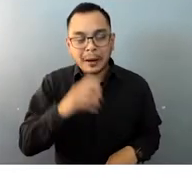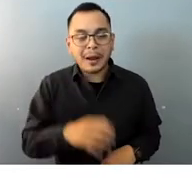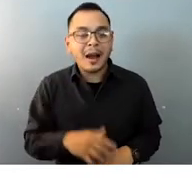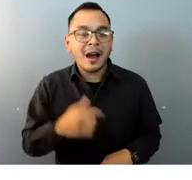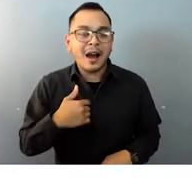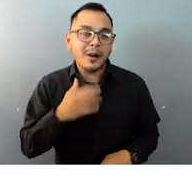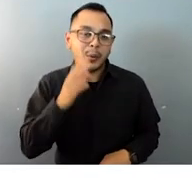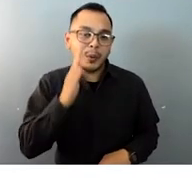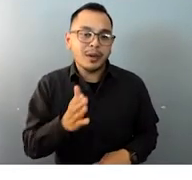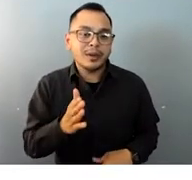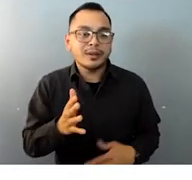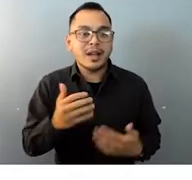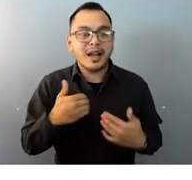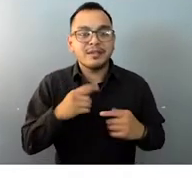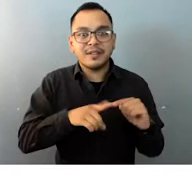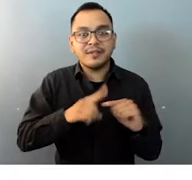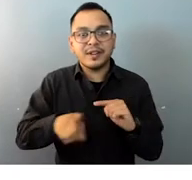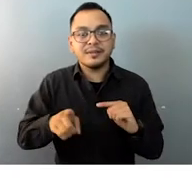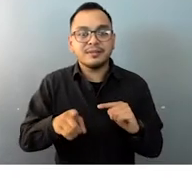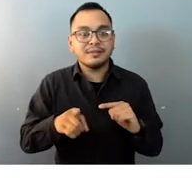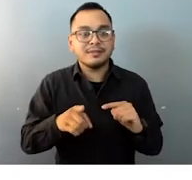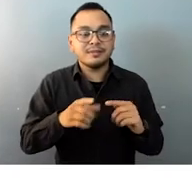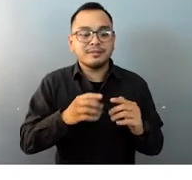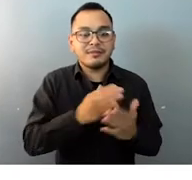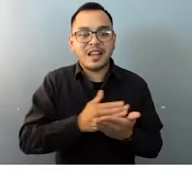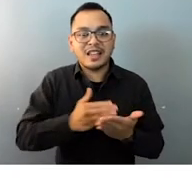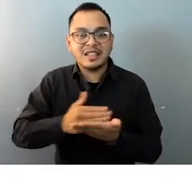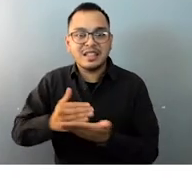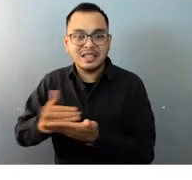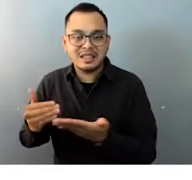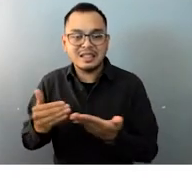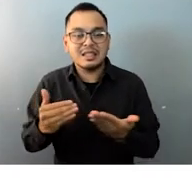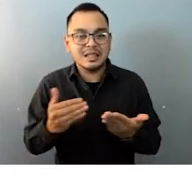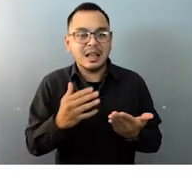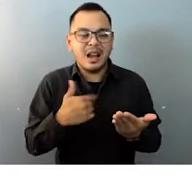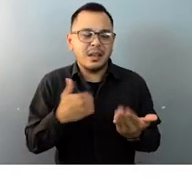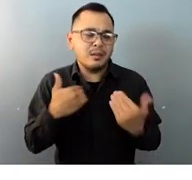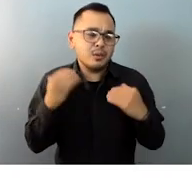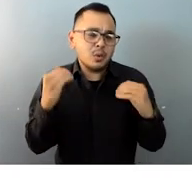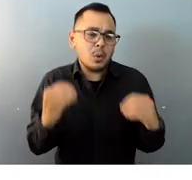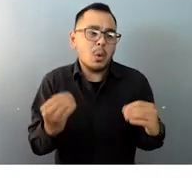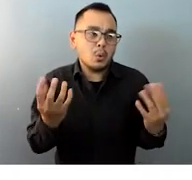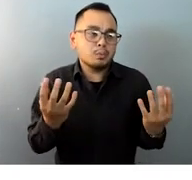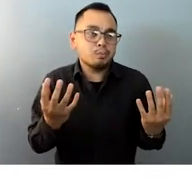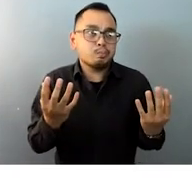this moment. I go through phases, and